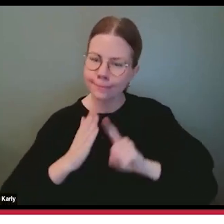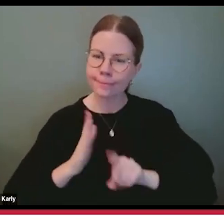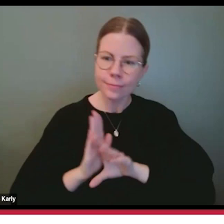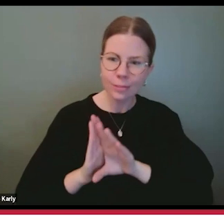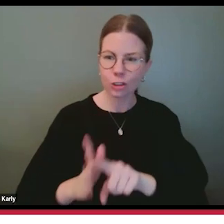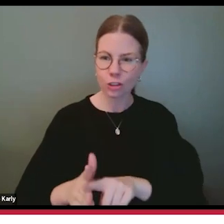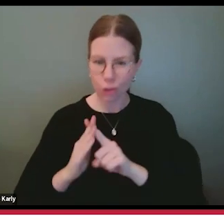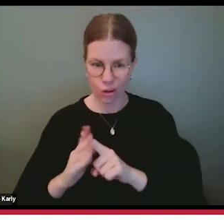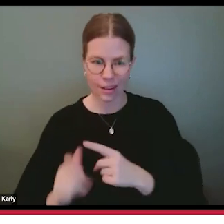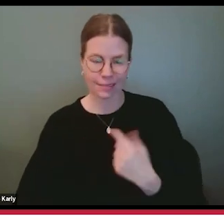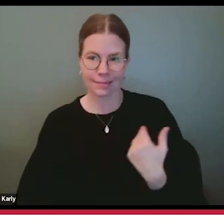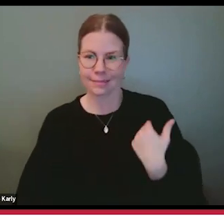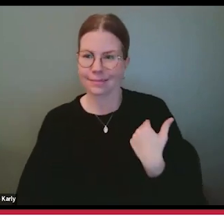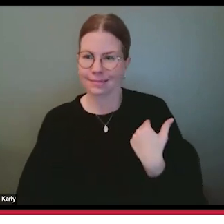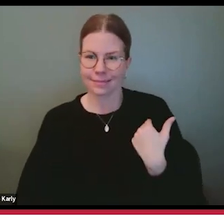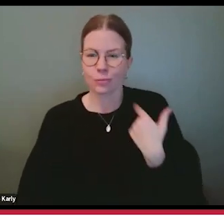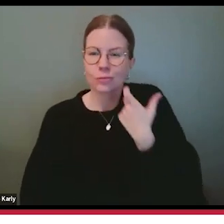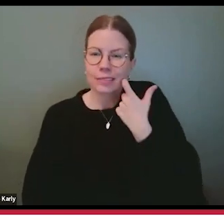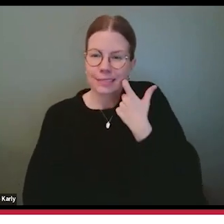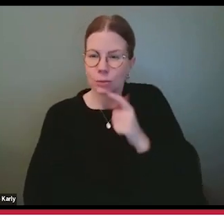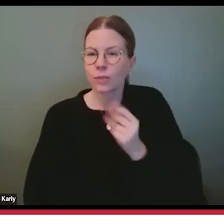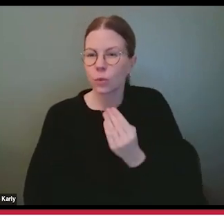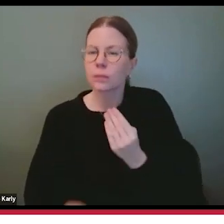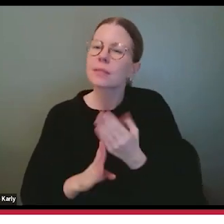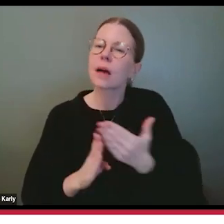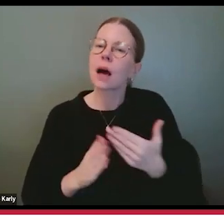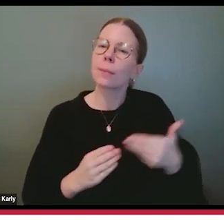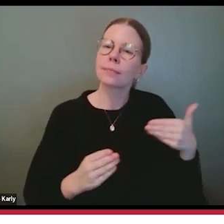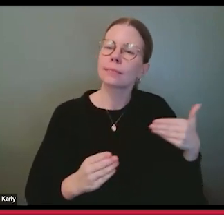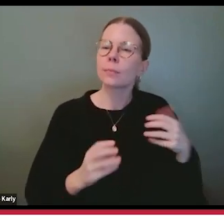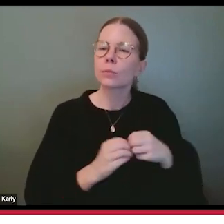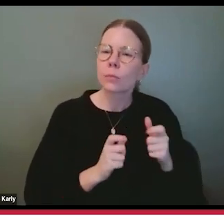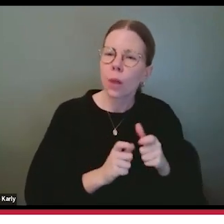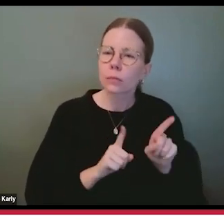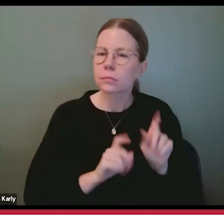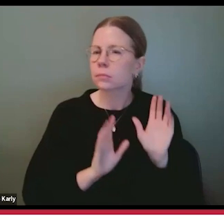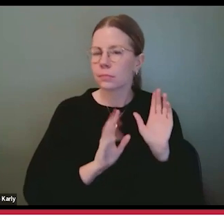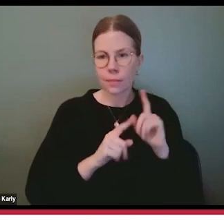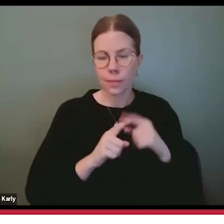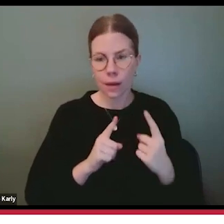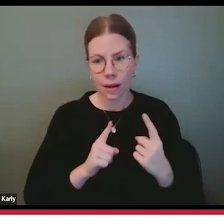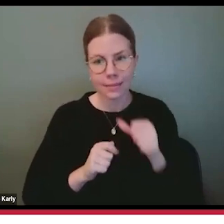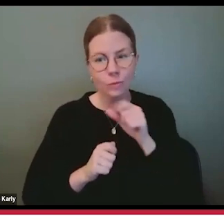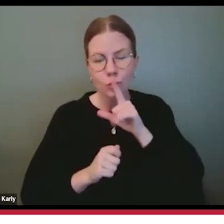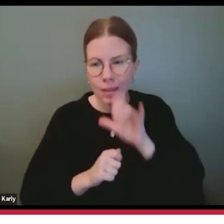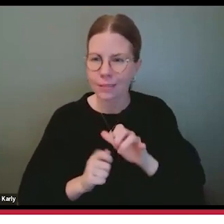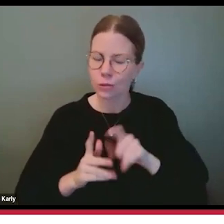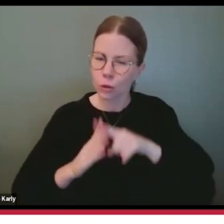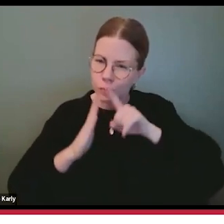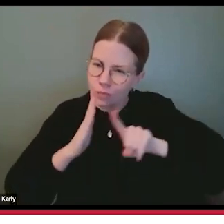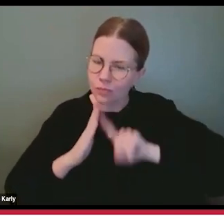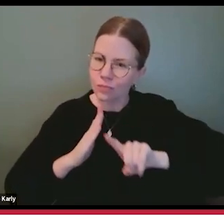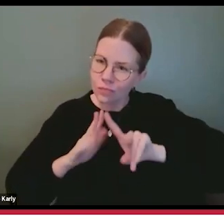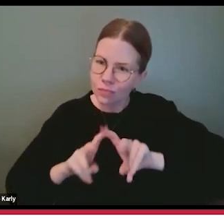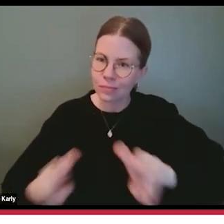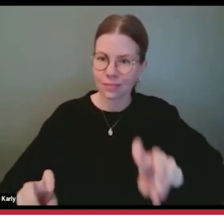2014, following the outbreak in West Africa. So this large outbreak is what really got us started